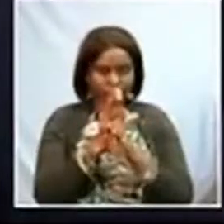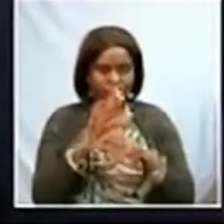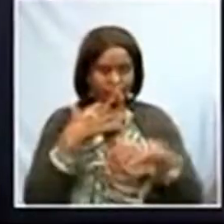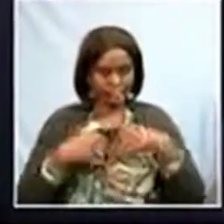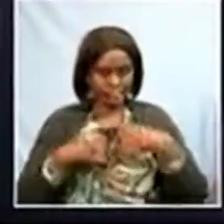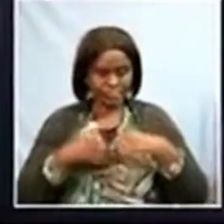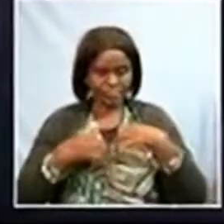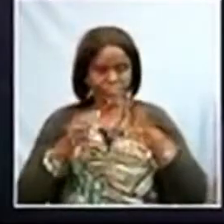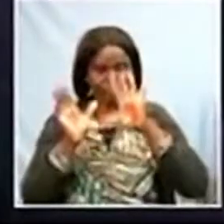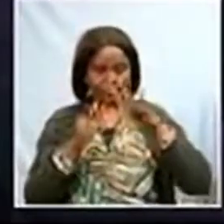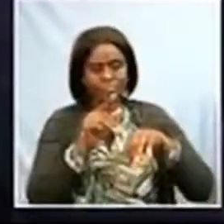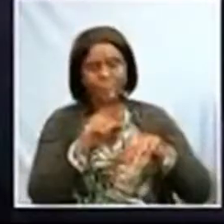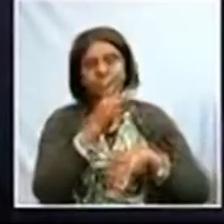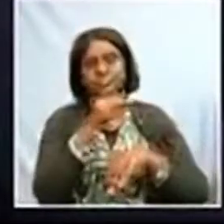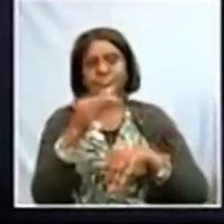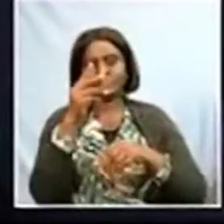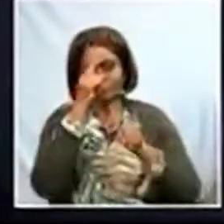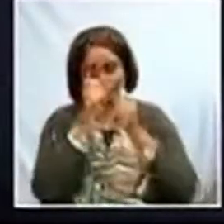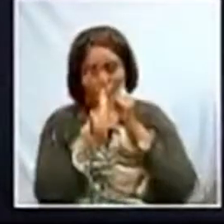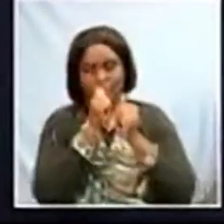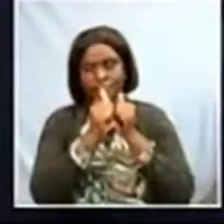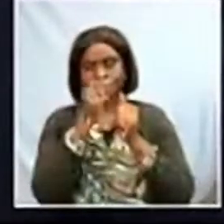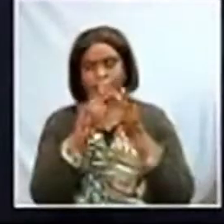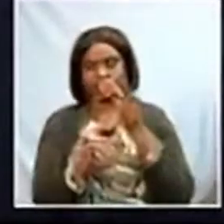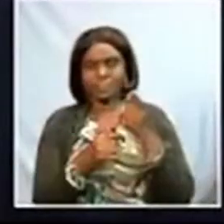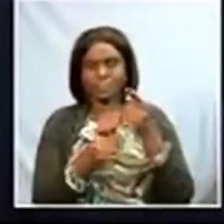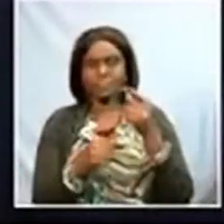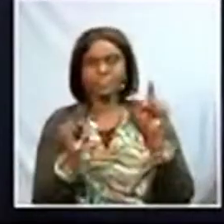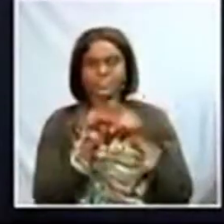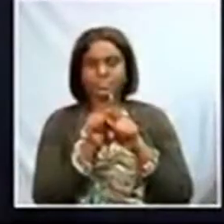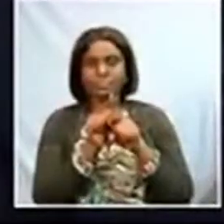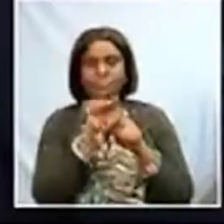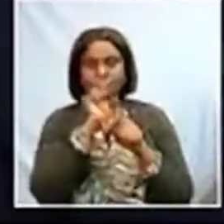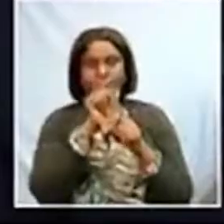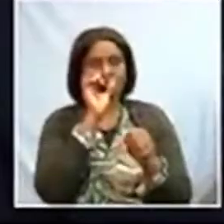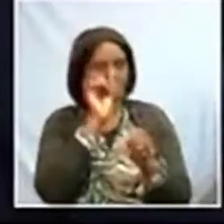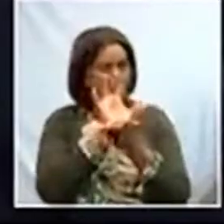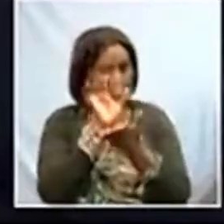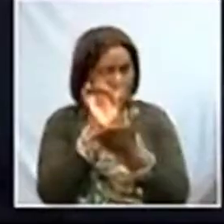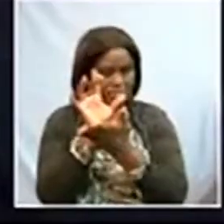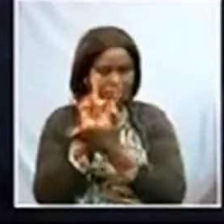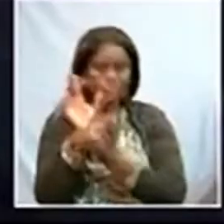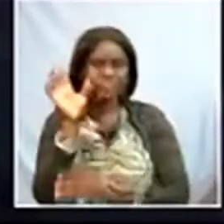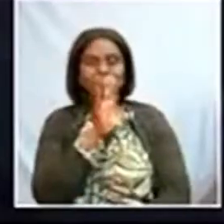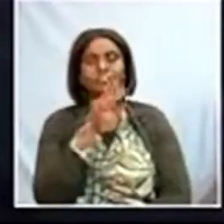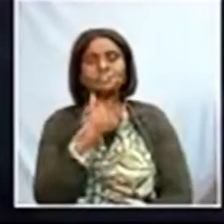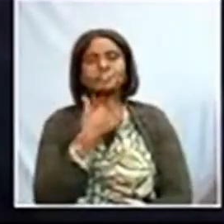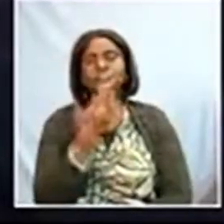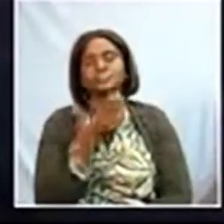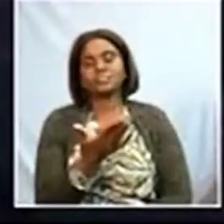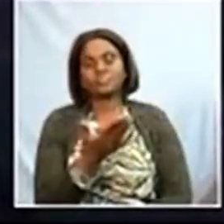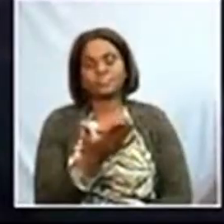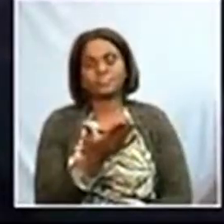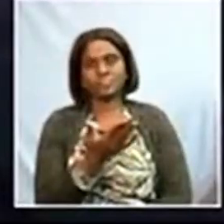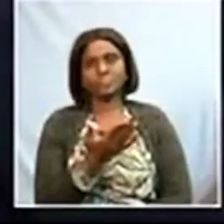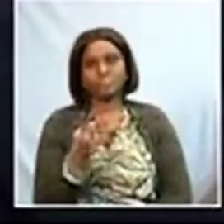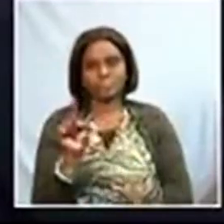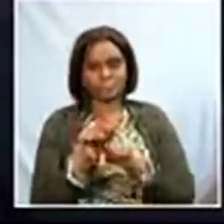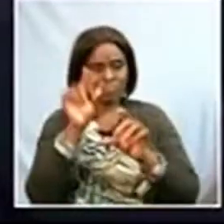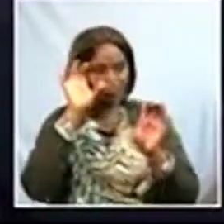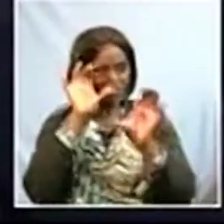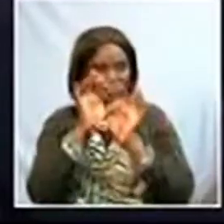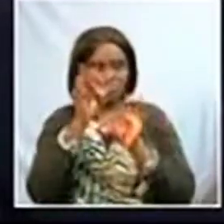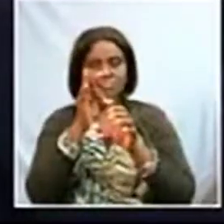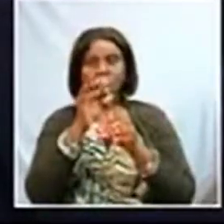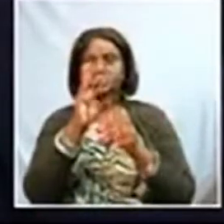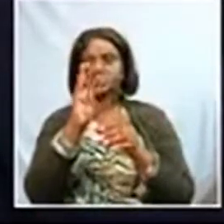let go of the material because the bond was already cashed out and the conditions of the